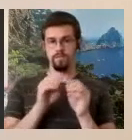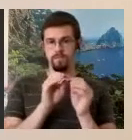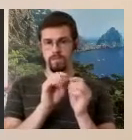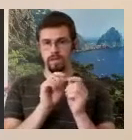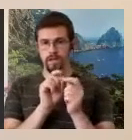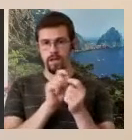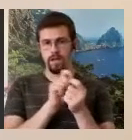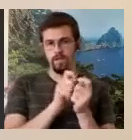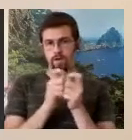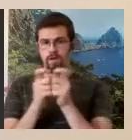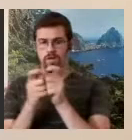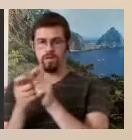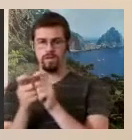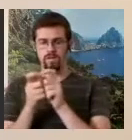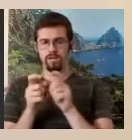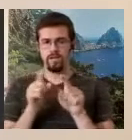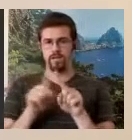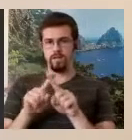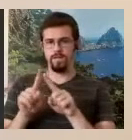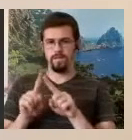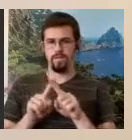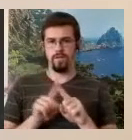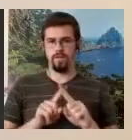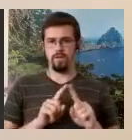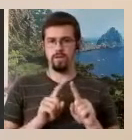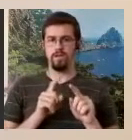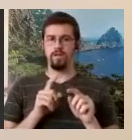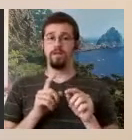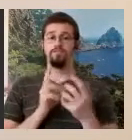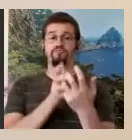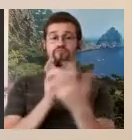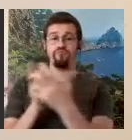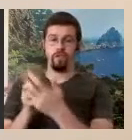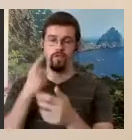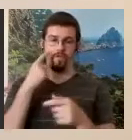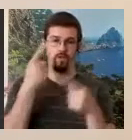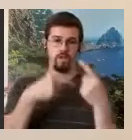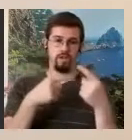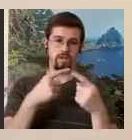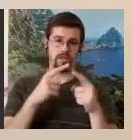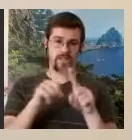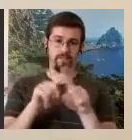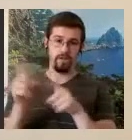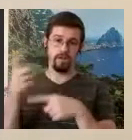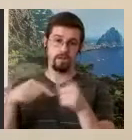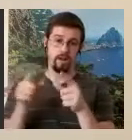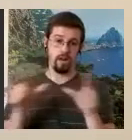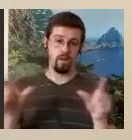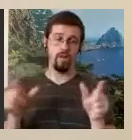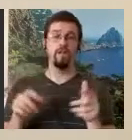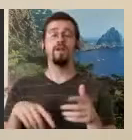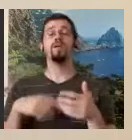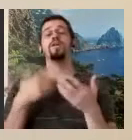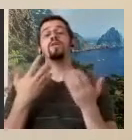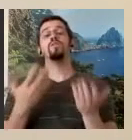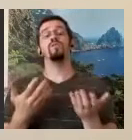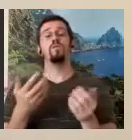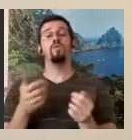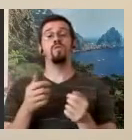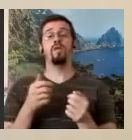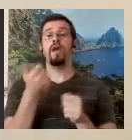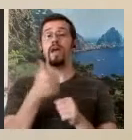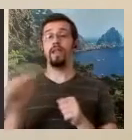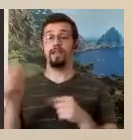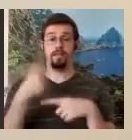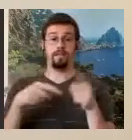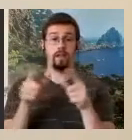into different orthographies for different sign languages. The way I use the term orthography, by the way, is that when a sign language